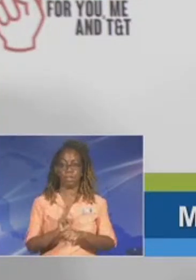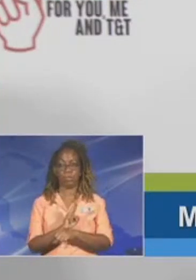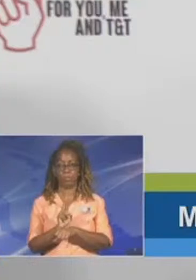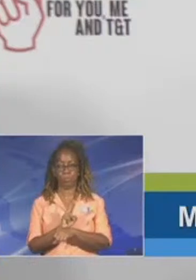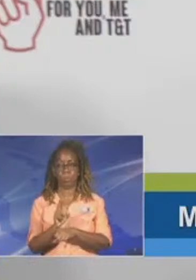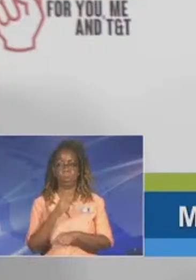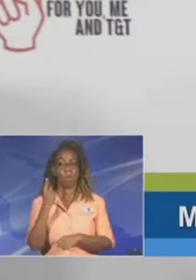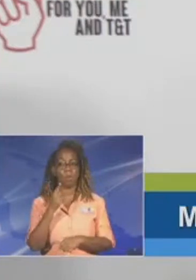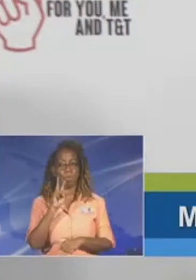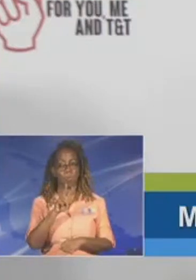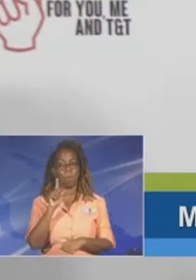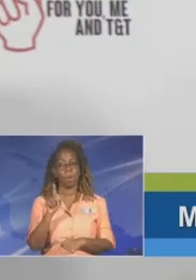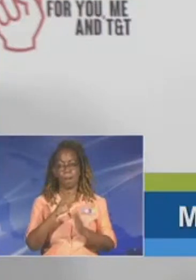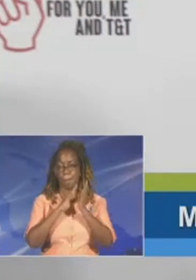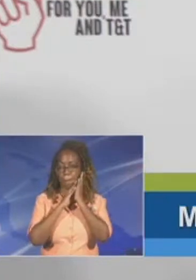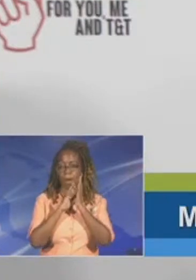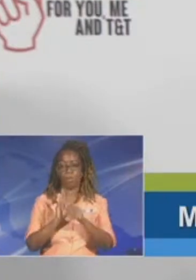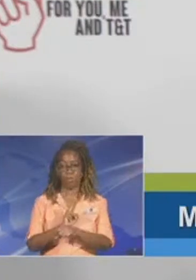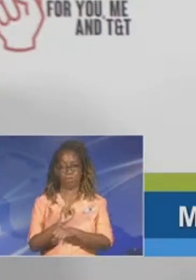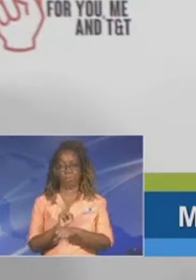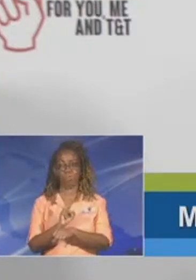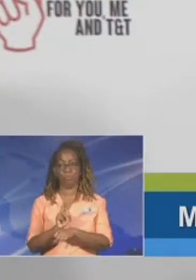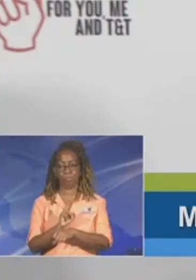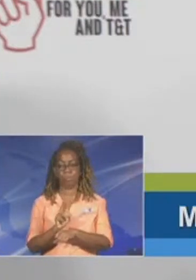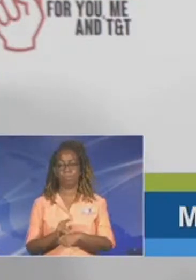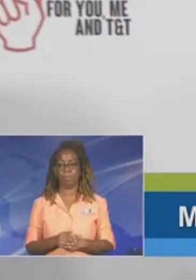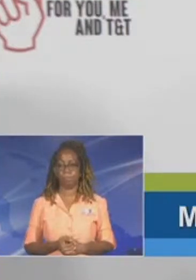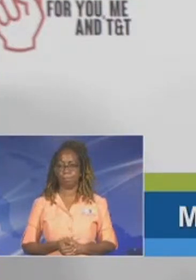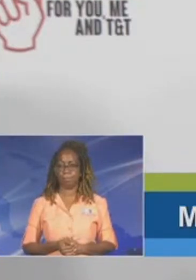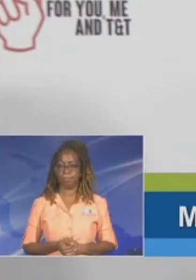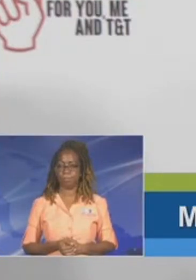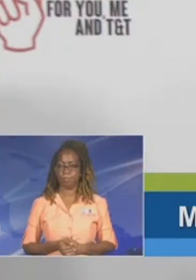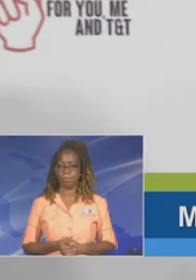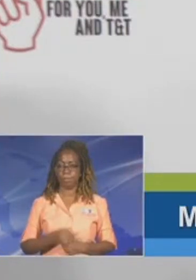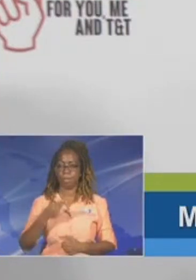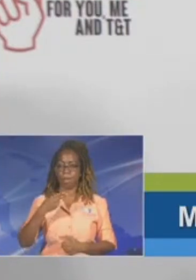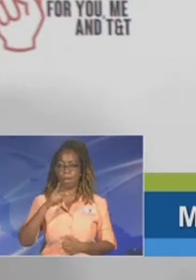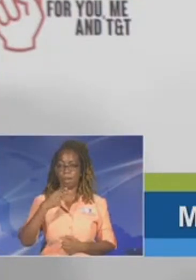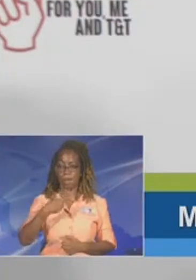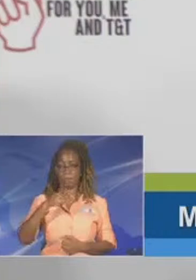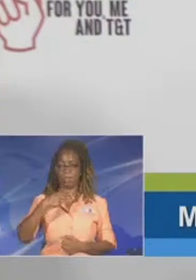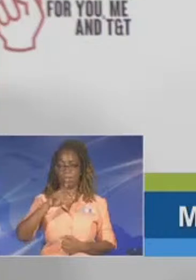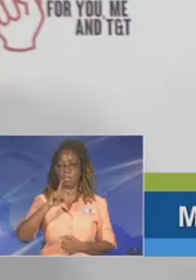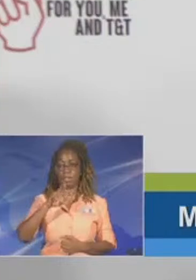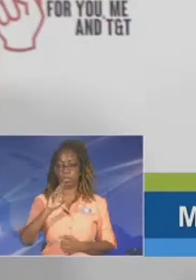being occupied, and HDU occupancy is at 13%.